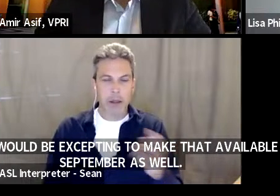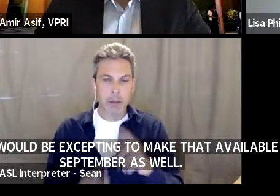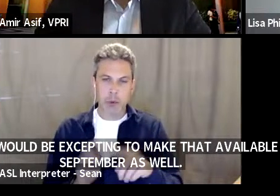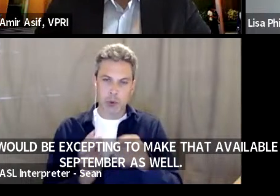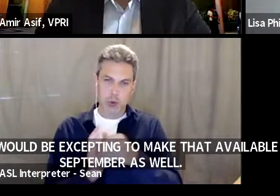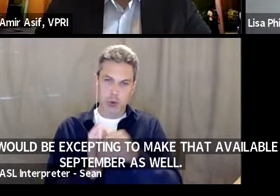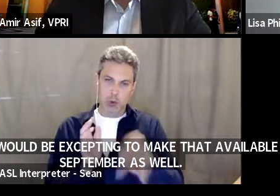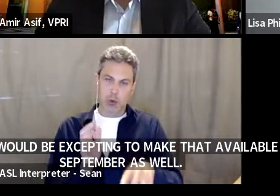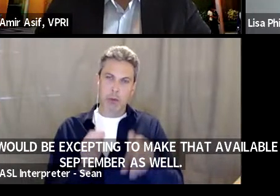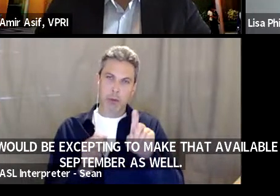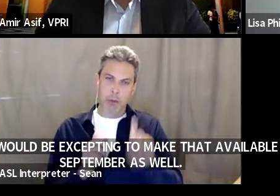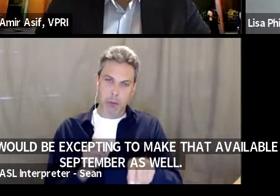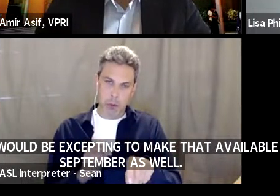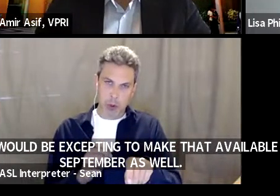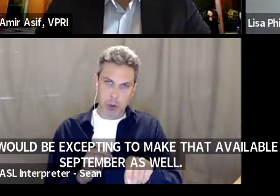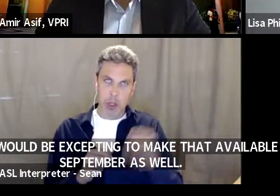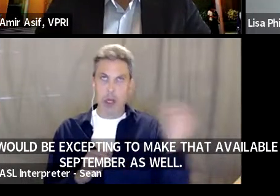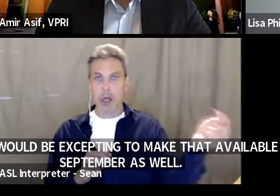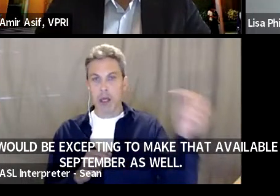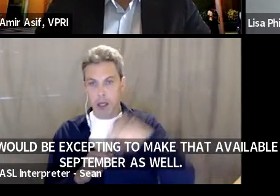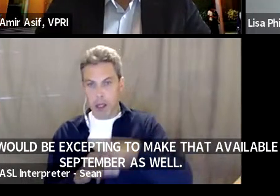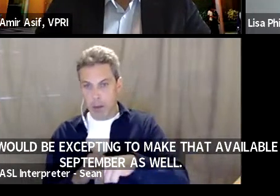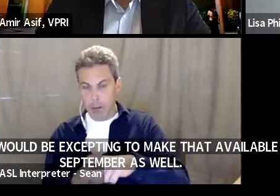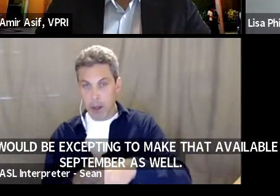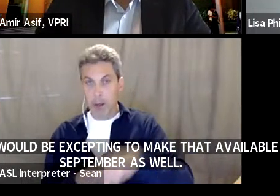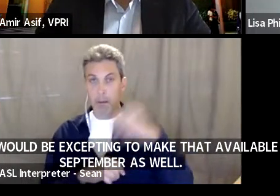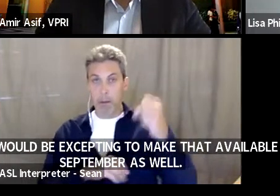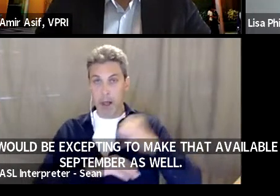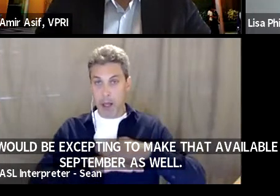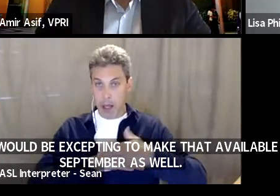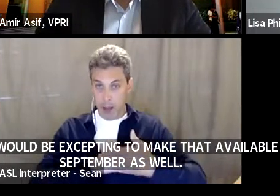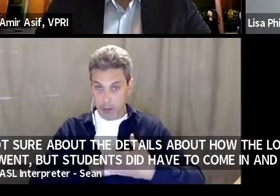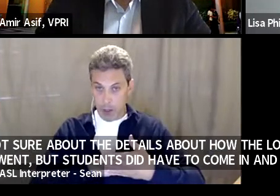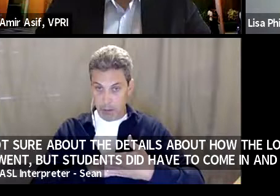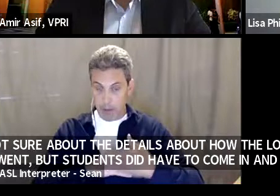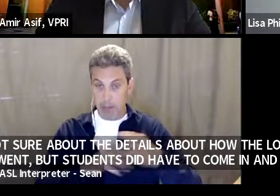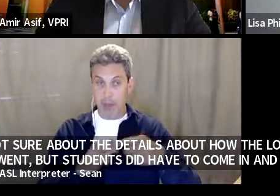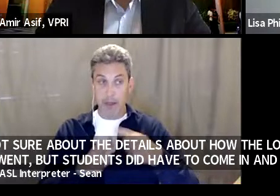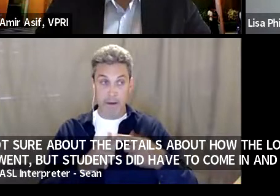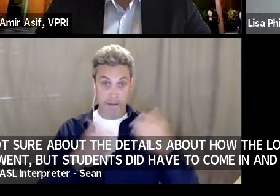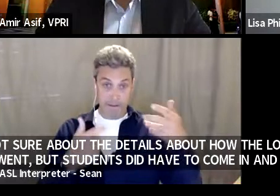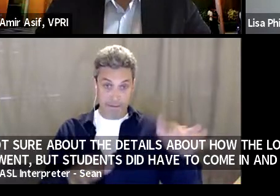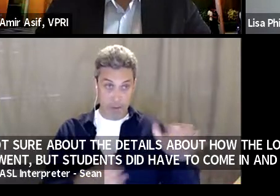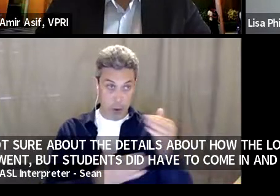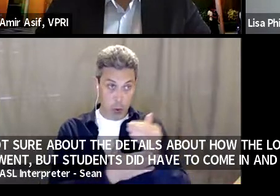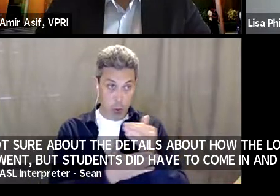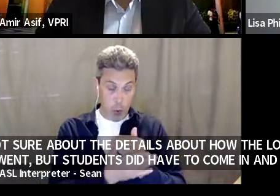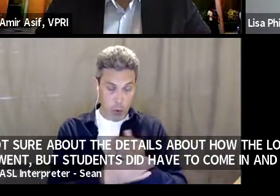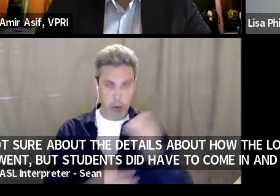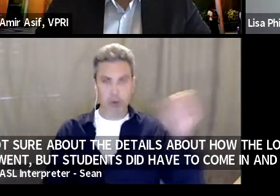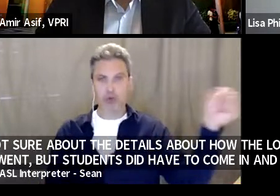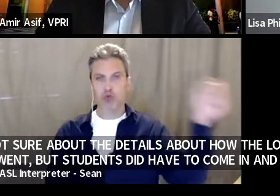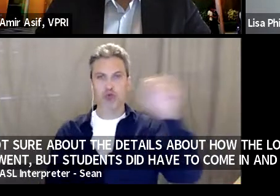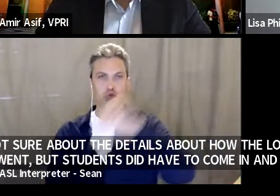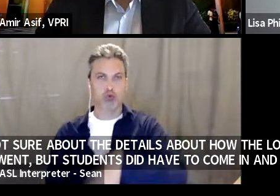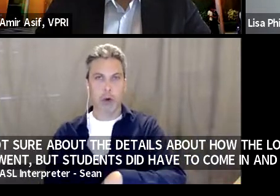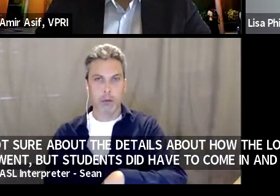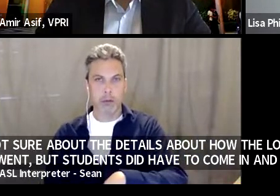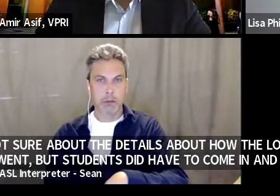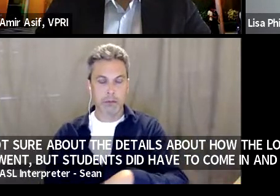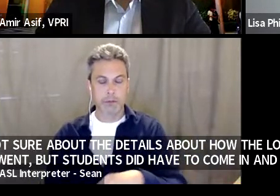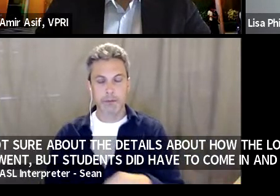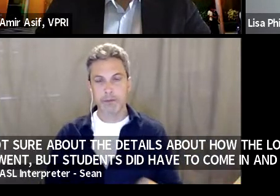the laptop and return it at the end of, when they finished their courses. There can be